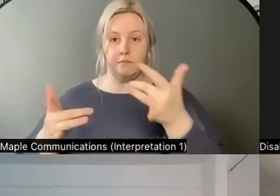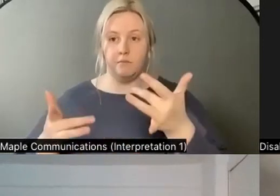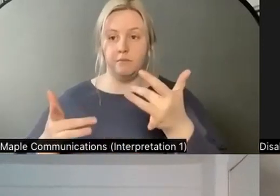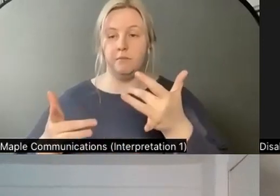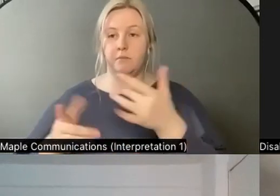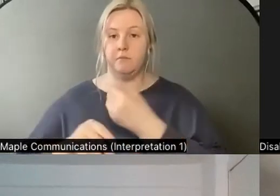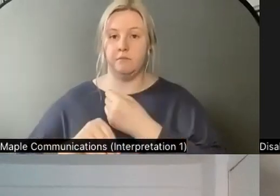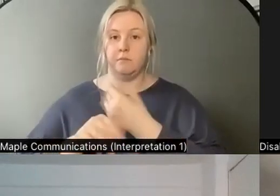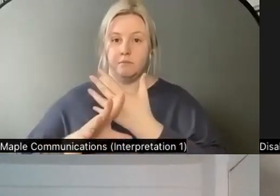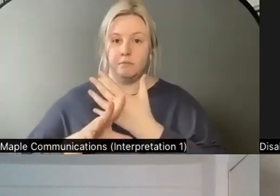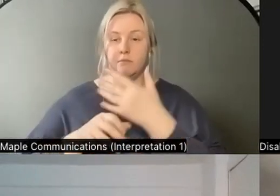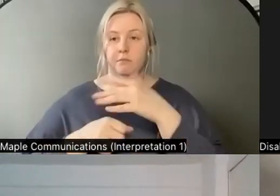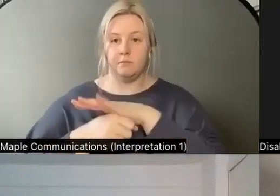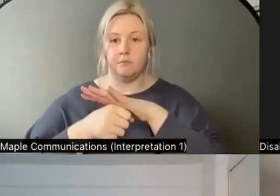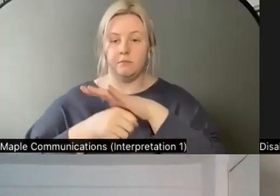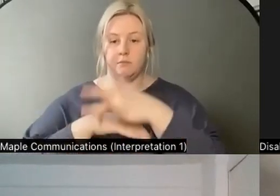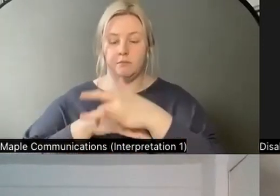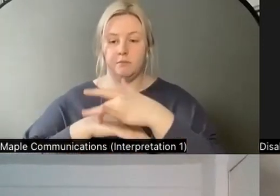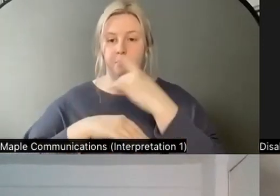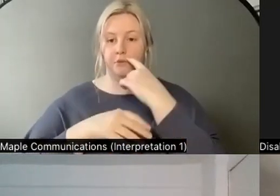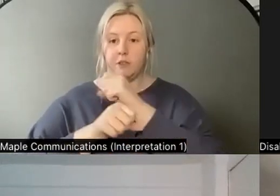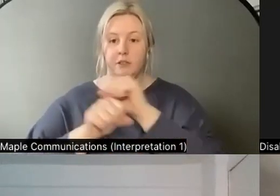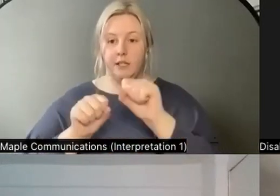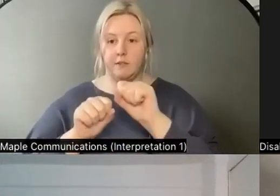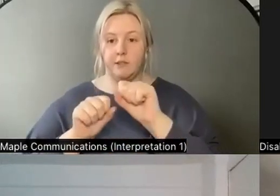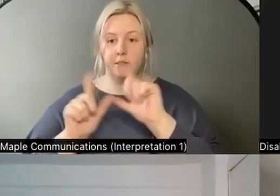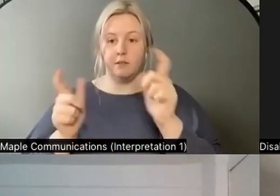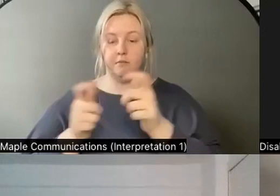kinship, for safety, for truth.